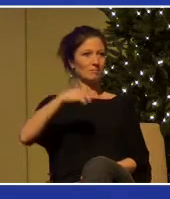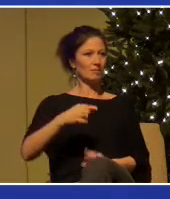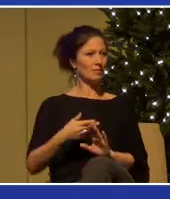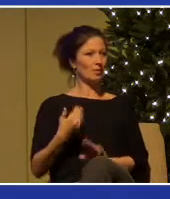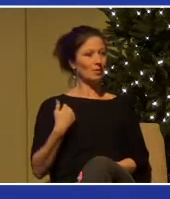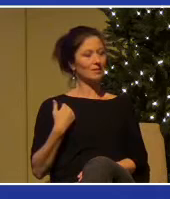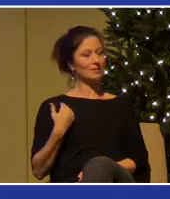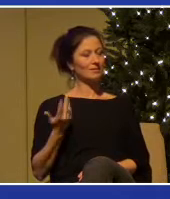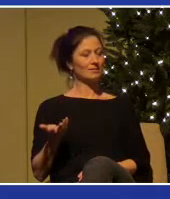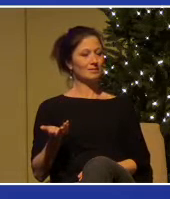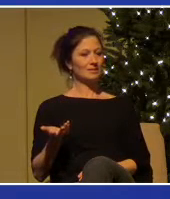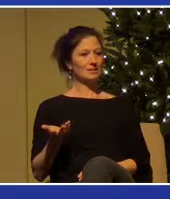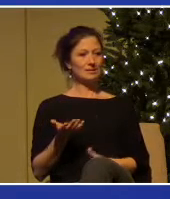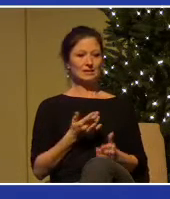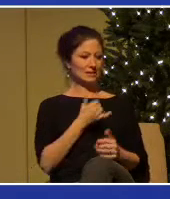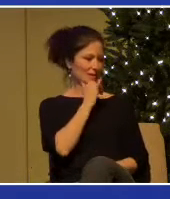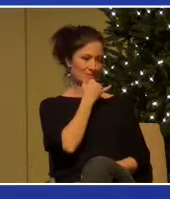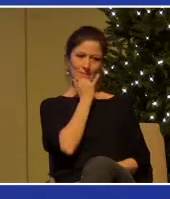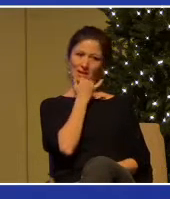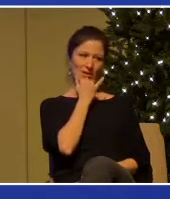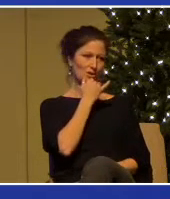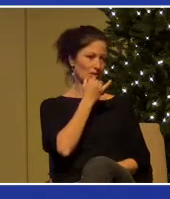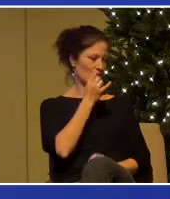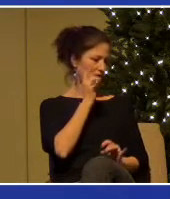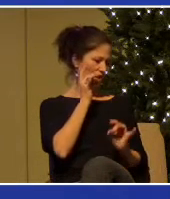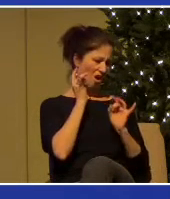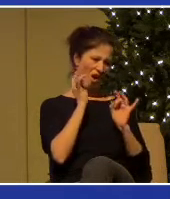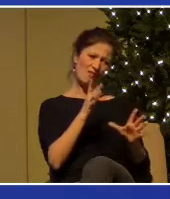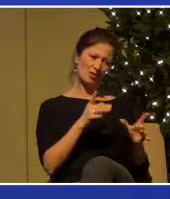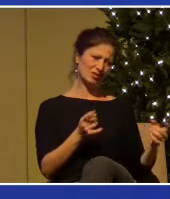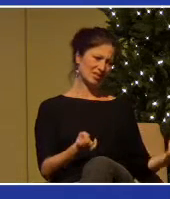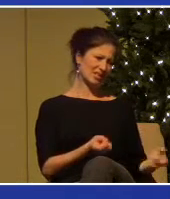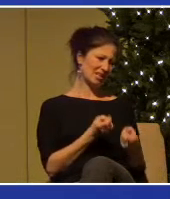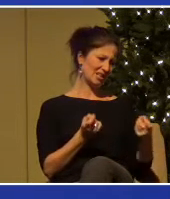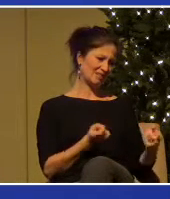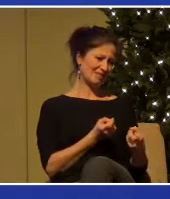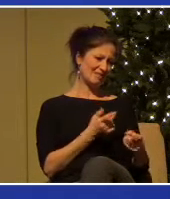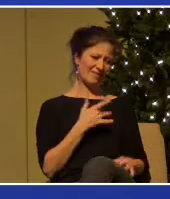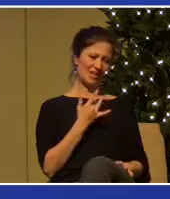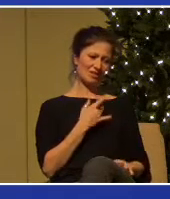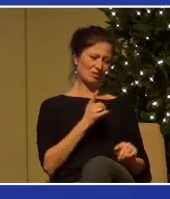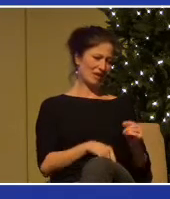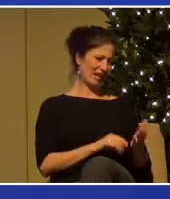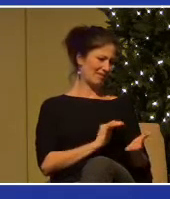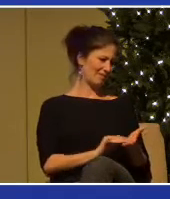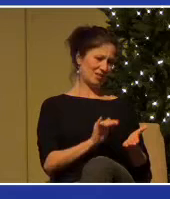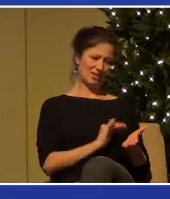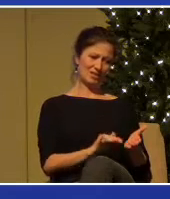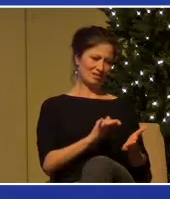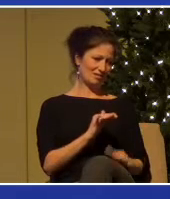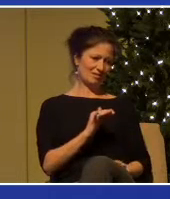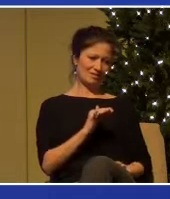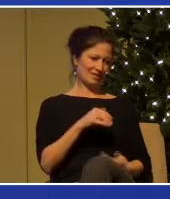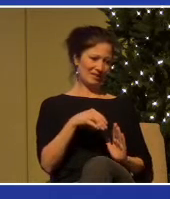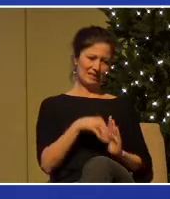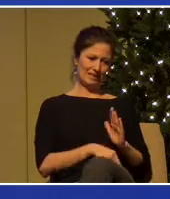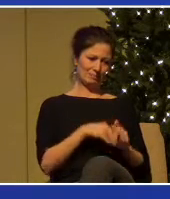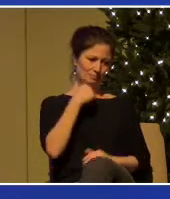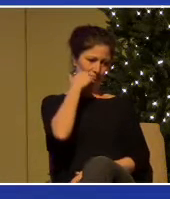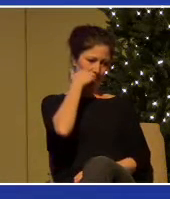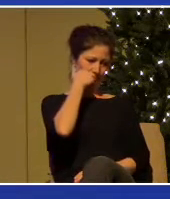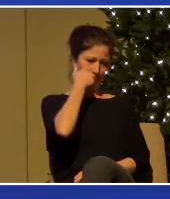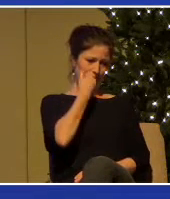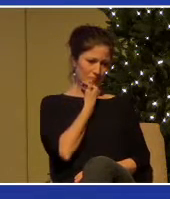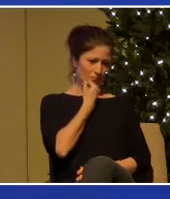No matter how awful the sin or how unforgivable, no matter how deep the shame, no matter how